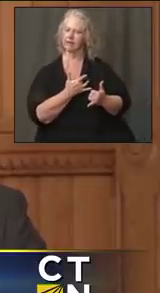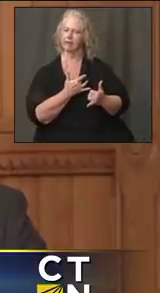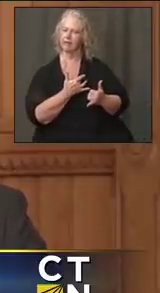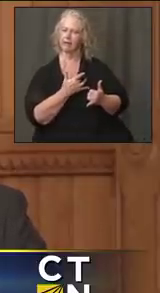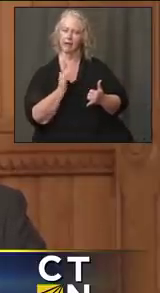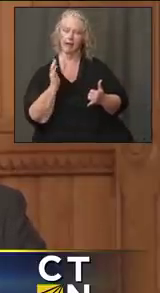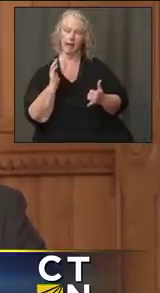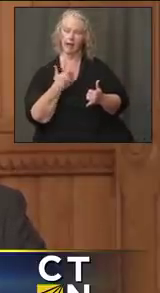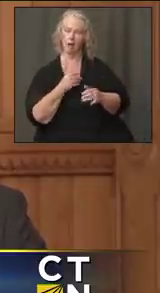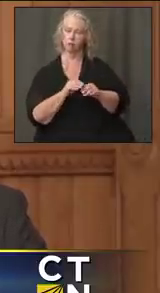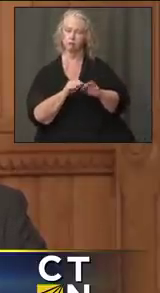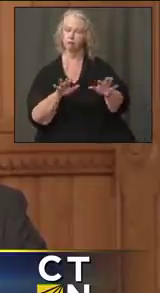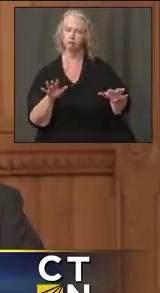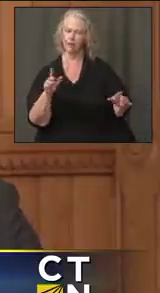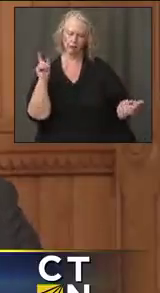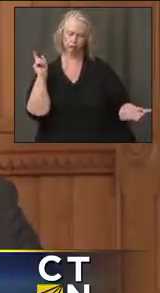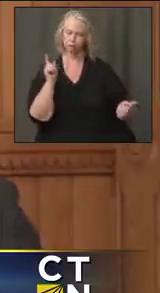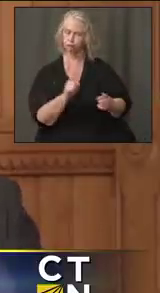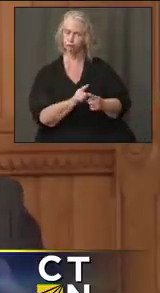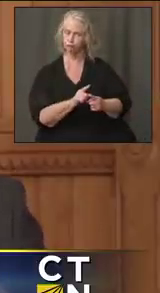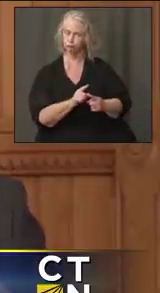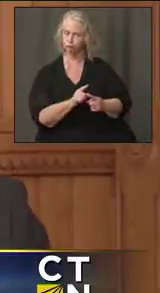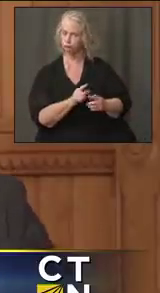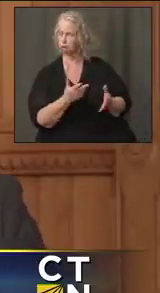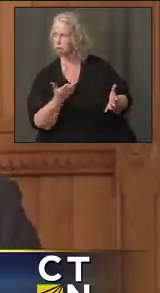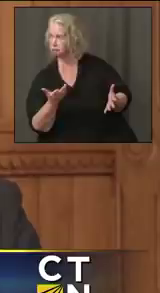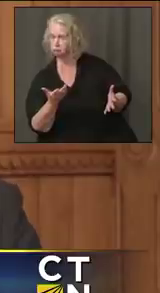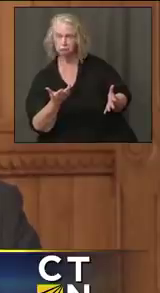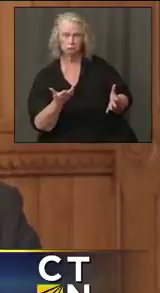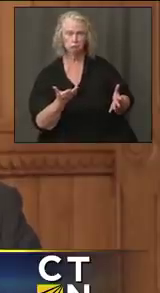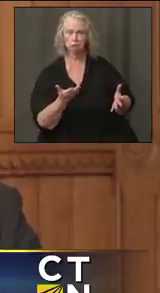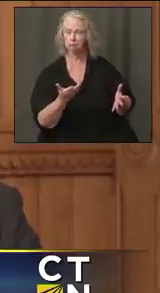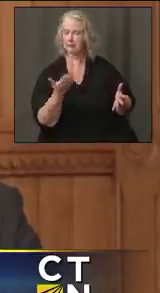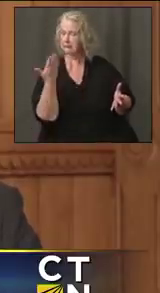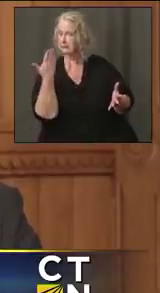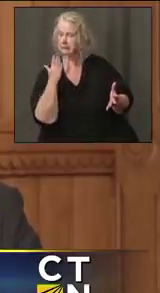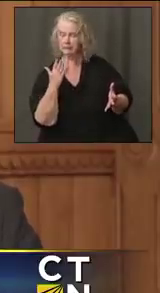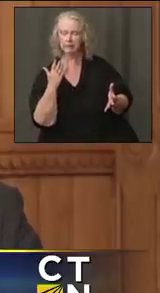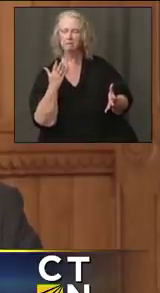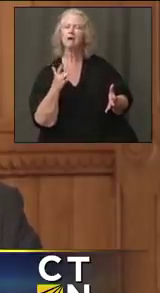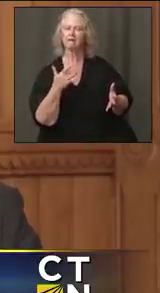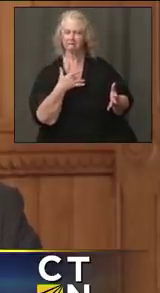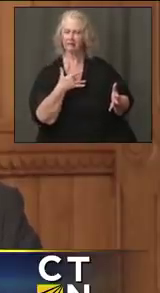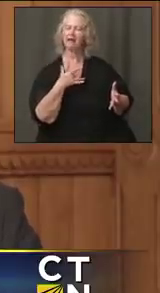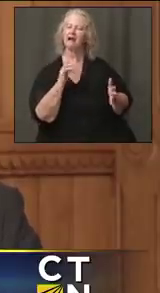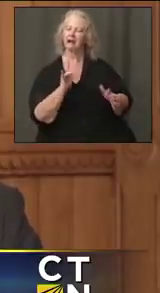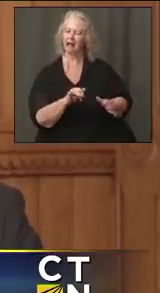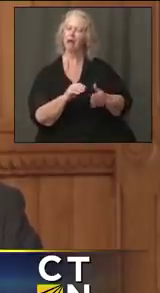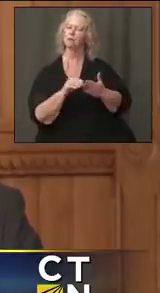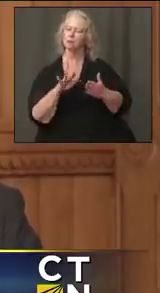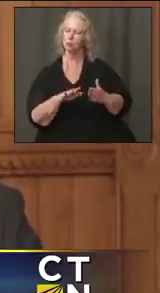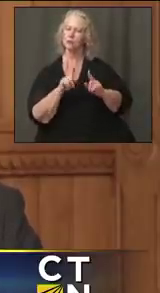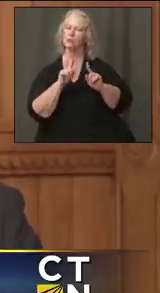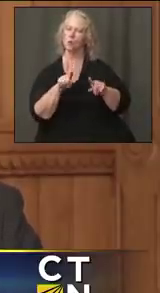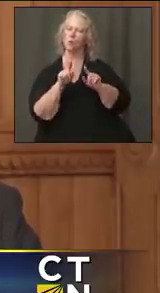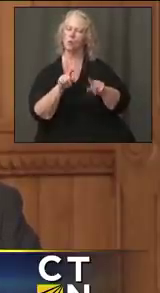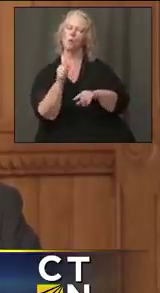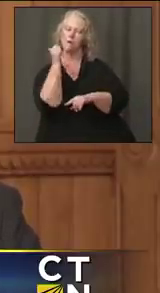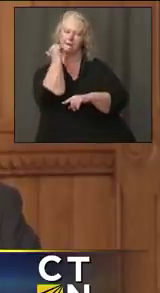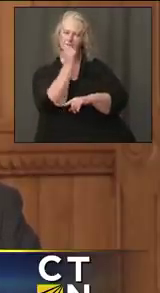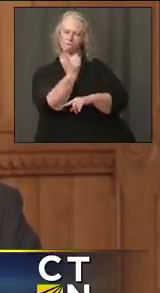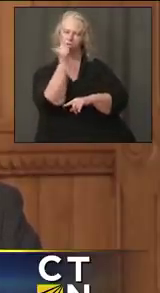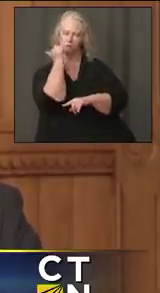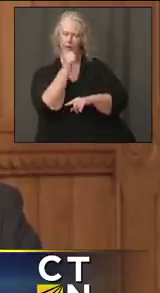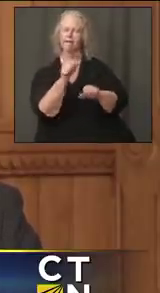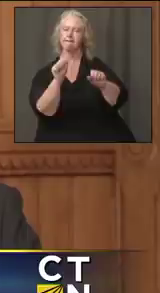reducing spread, and there is no uncontrolled spread. So we feel confident that districts should plan for a fall reopening with